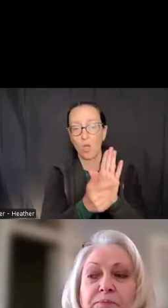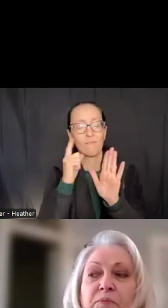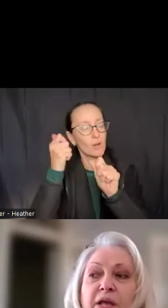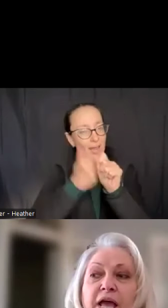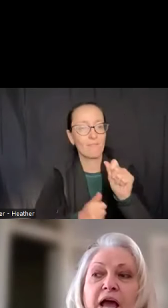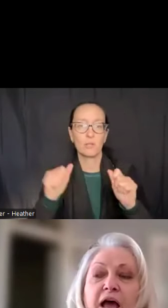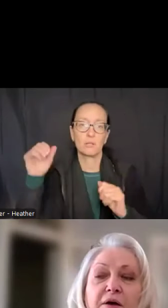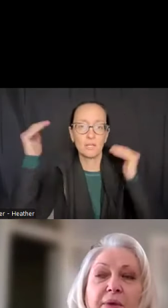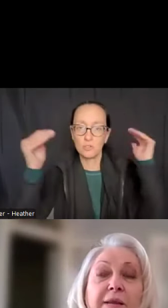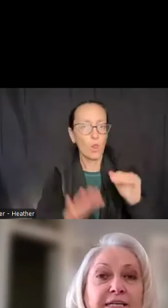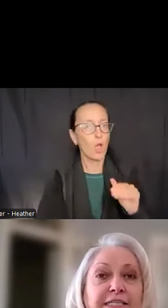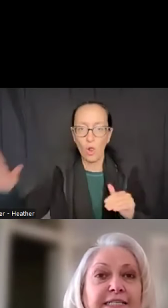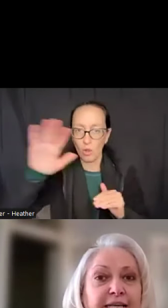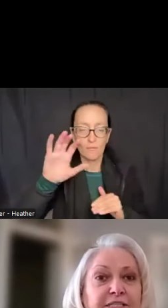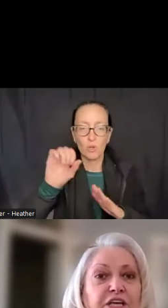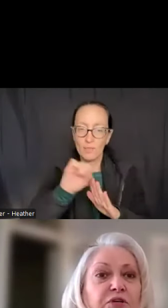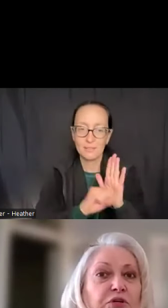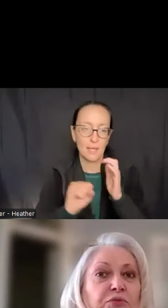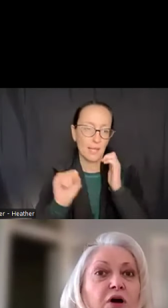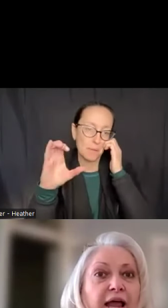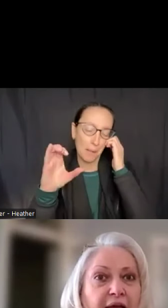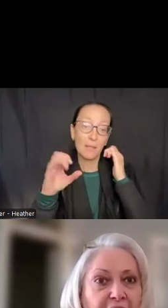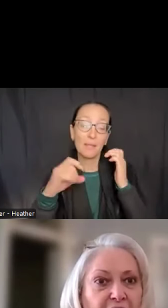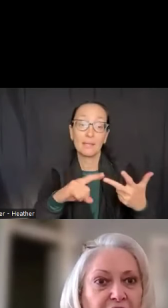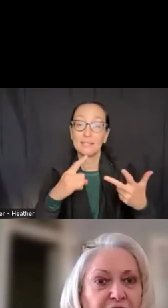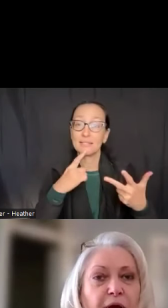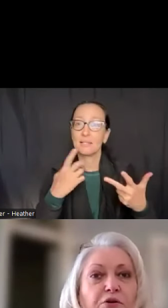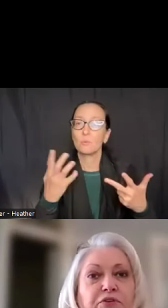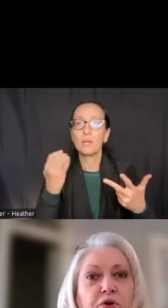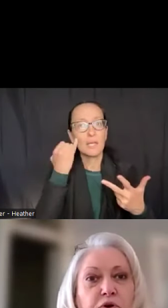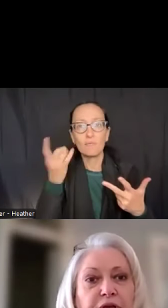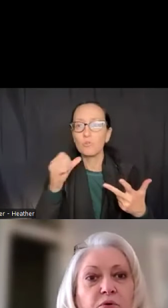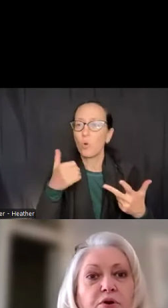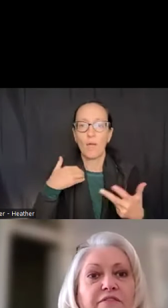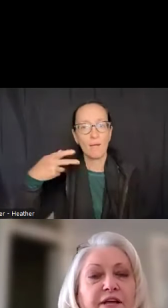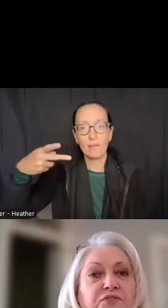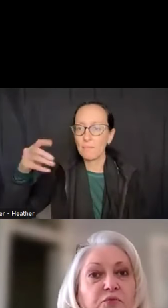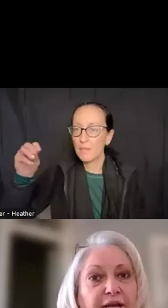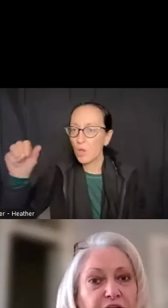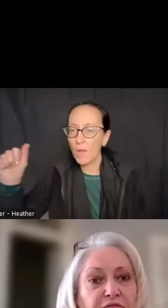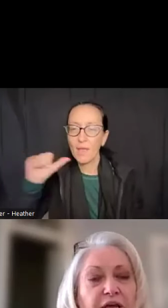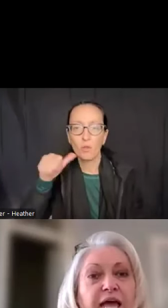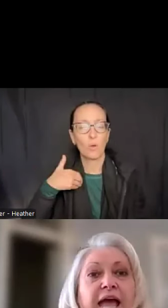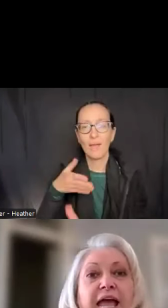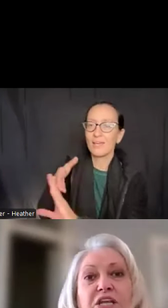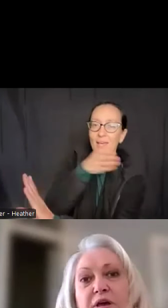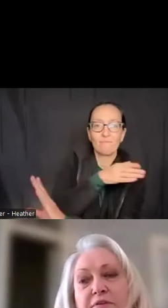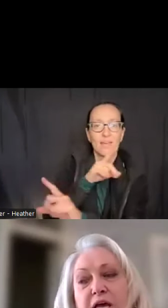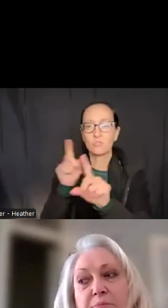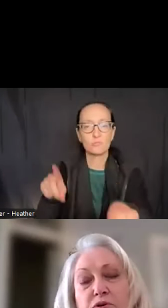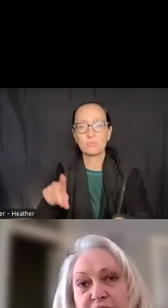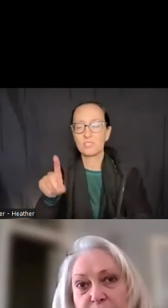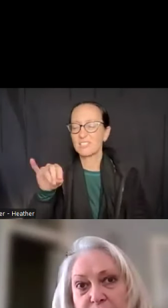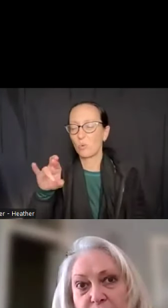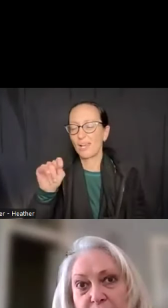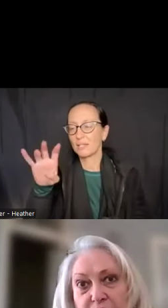Carolina. And it basically says if you do not have a power of attorney or an advance directive and you have